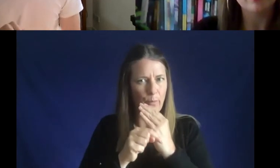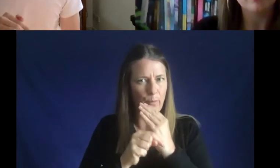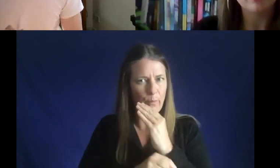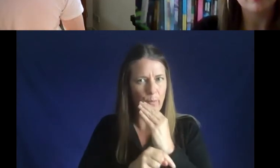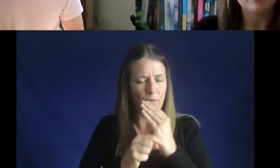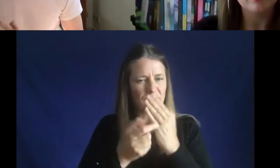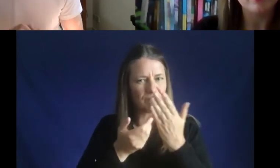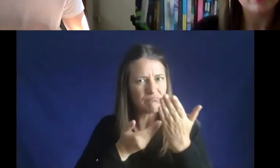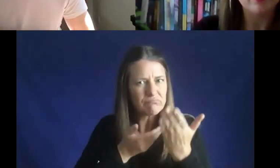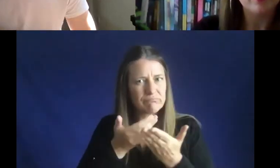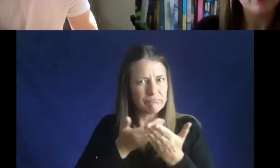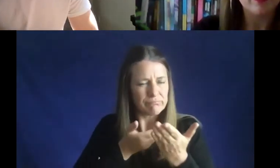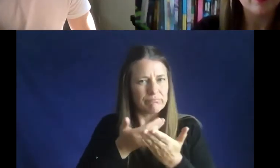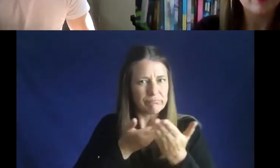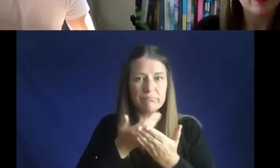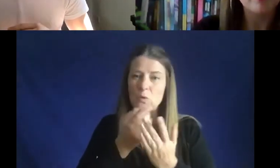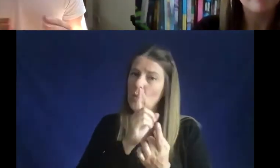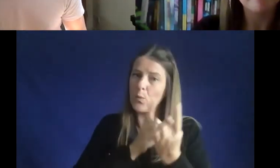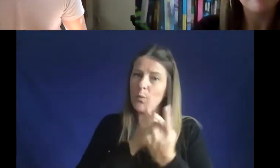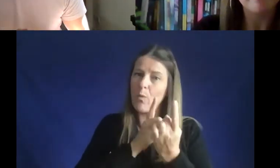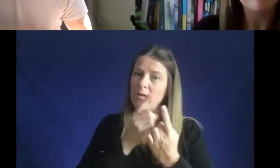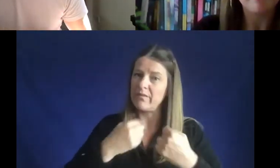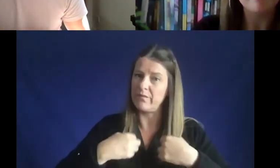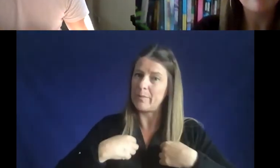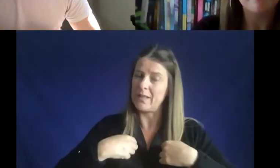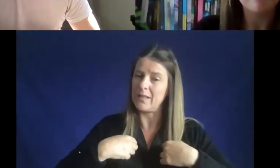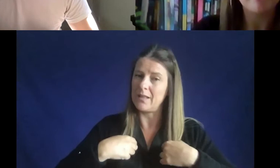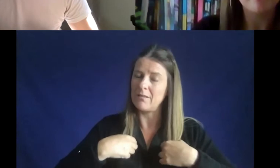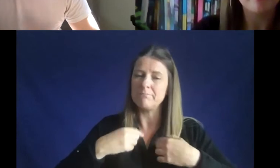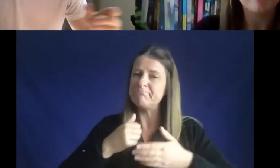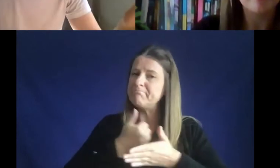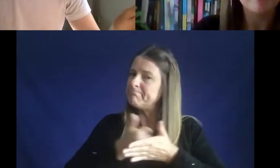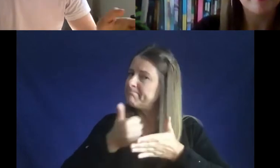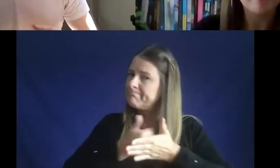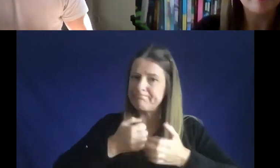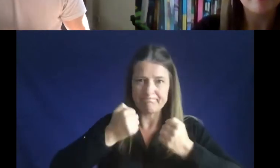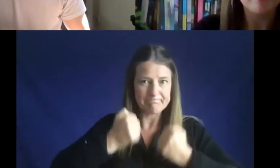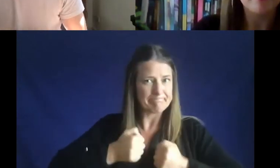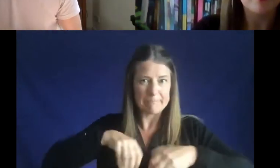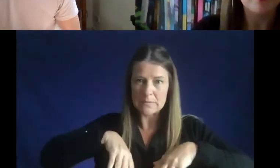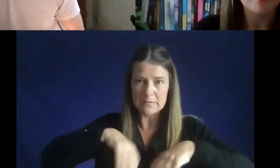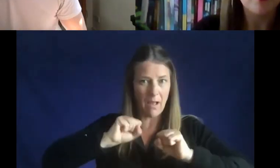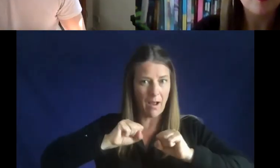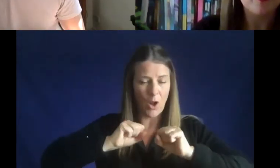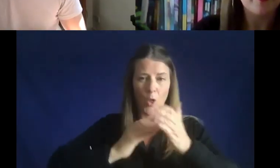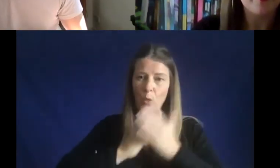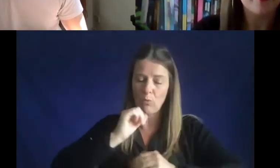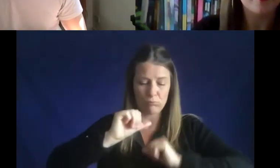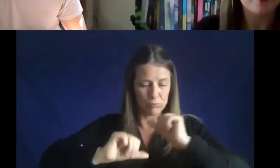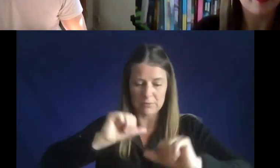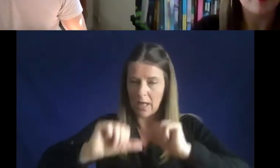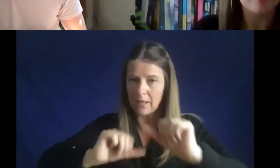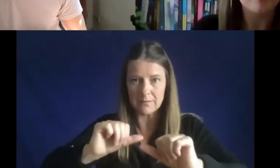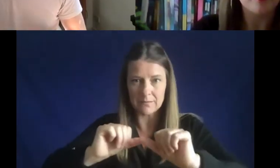think one-on-one is a starting point for me whenever I do a process. It was in third year, and it has been in fourth year,